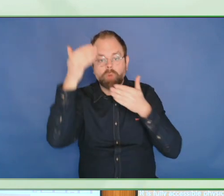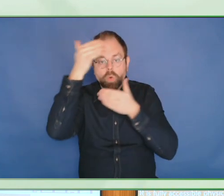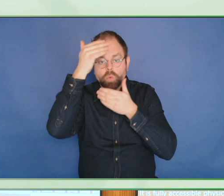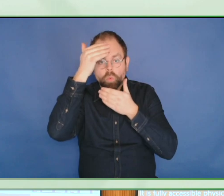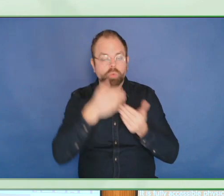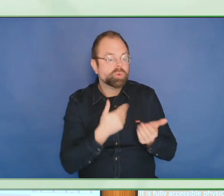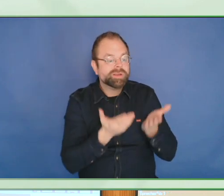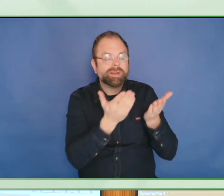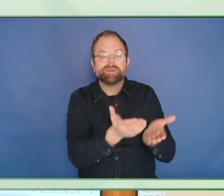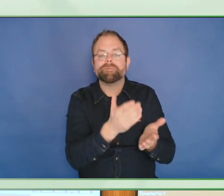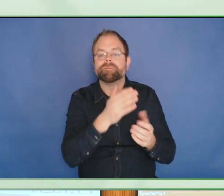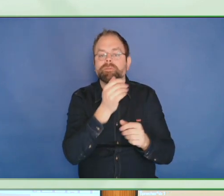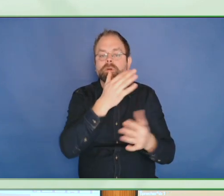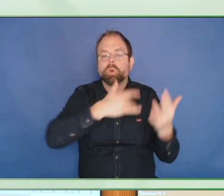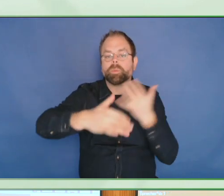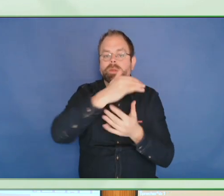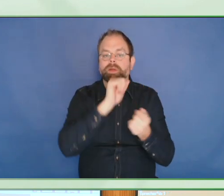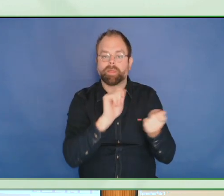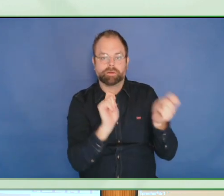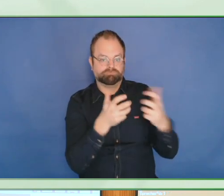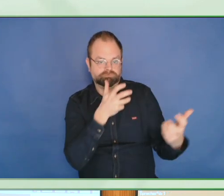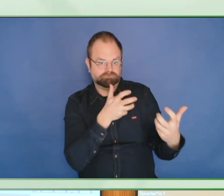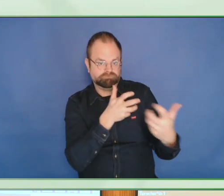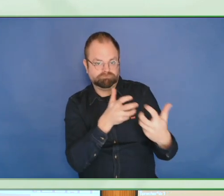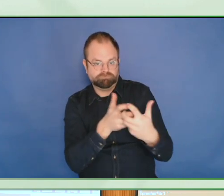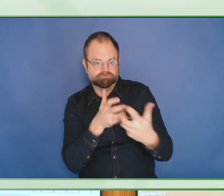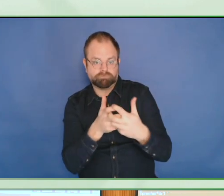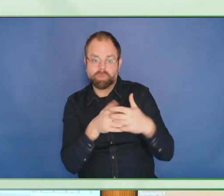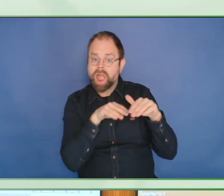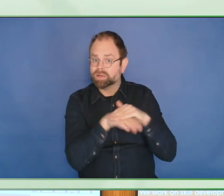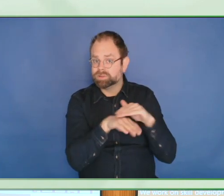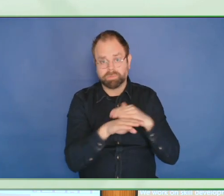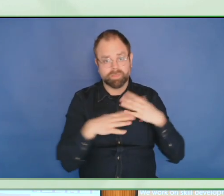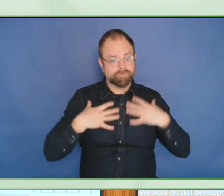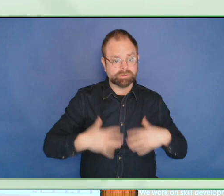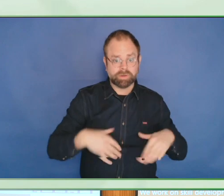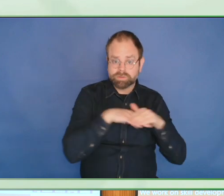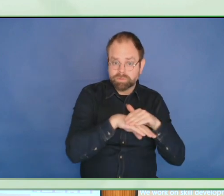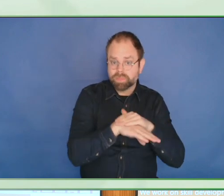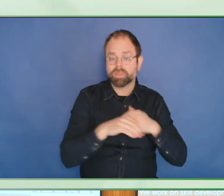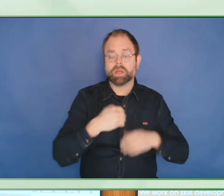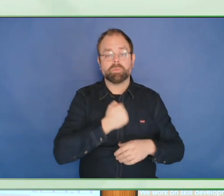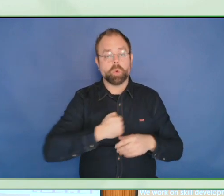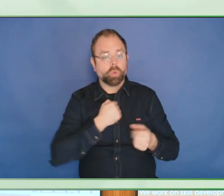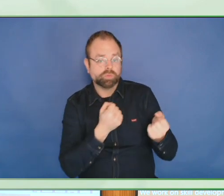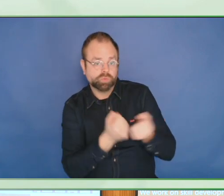high Moroccan embroidery, a craft that is globally demanded now. And then we offer a holistic supportive